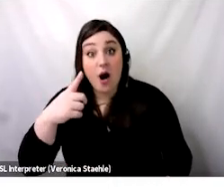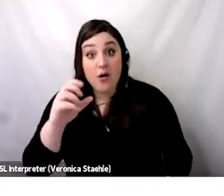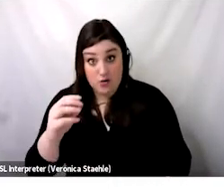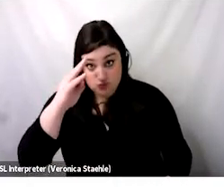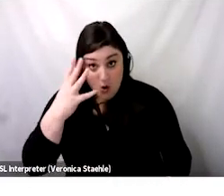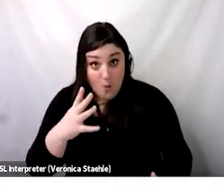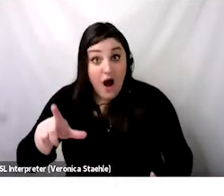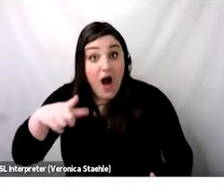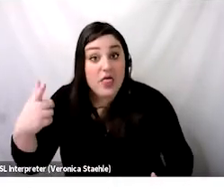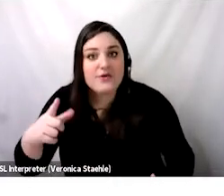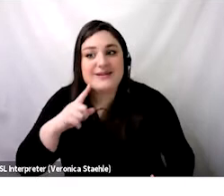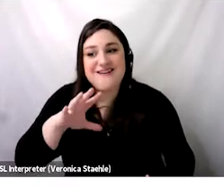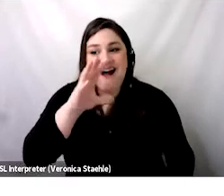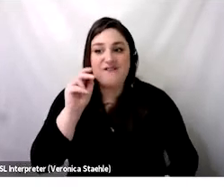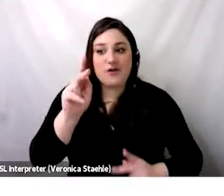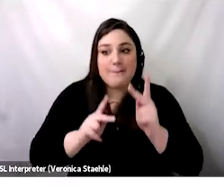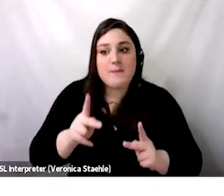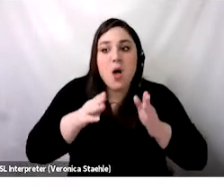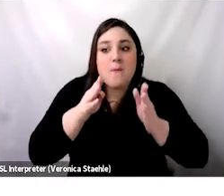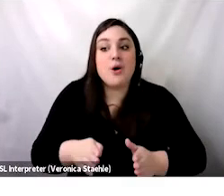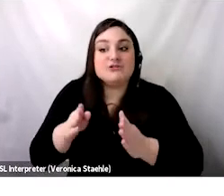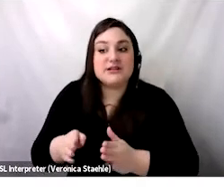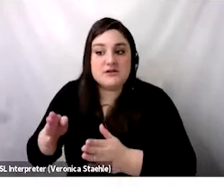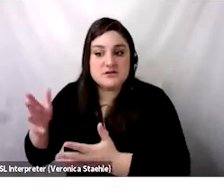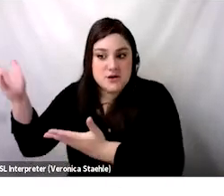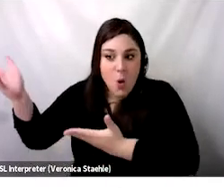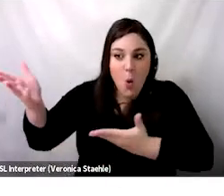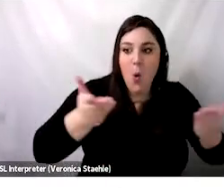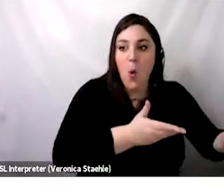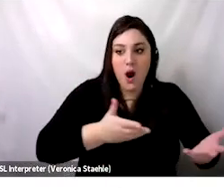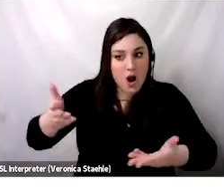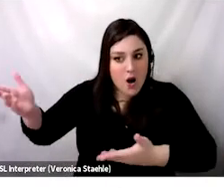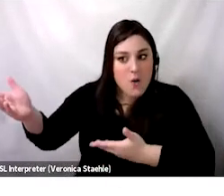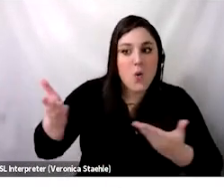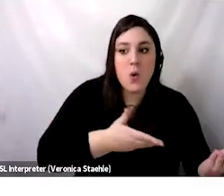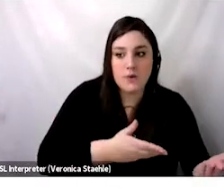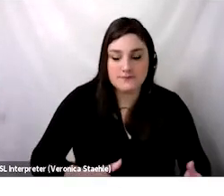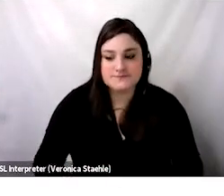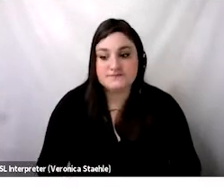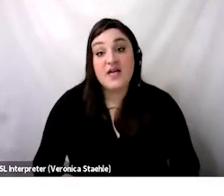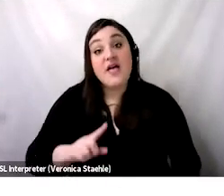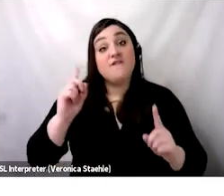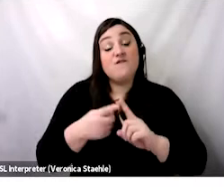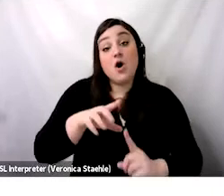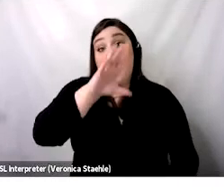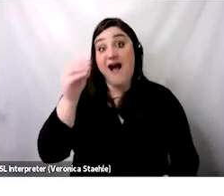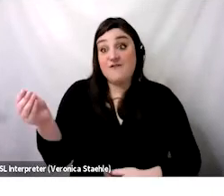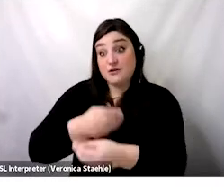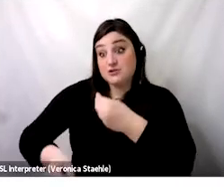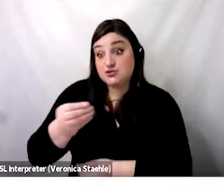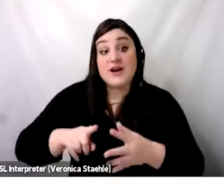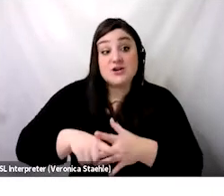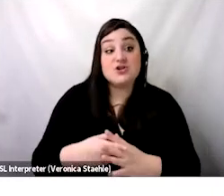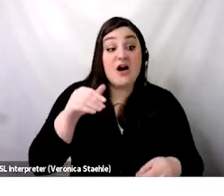be Africans. The first African trade started in 1526, but the